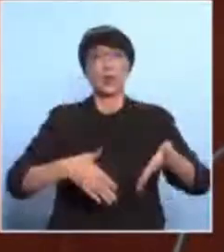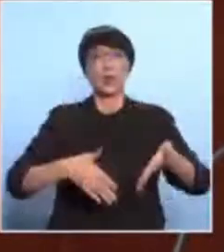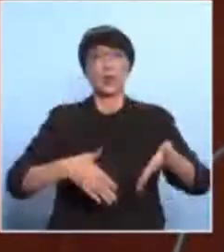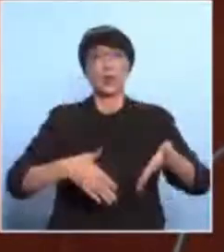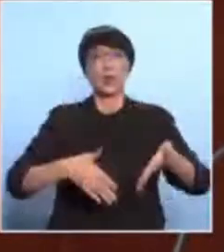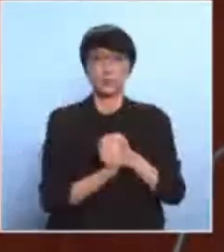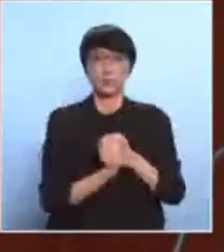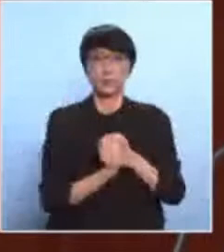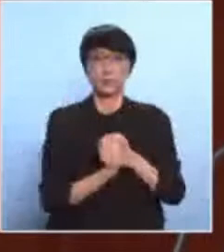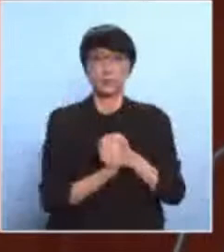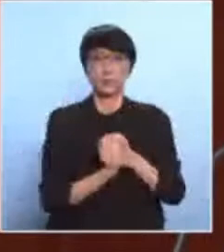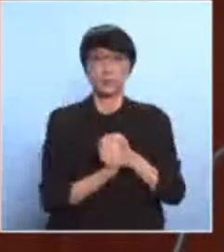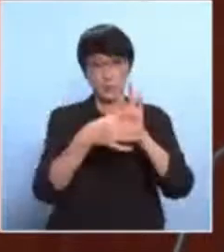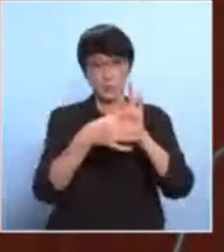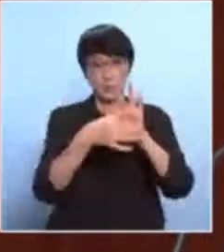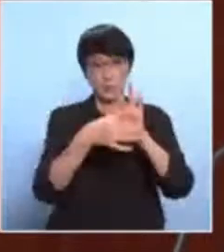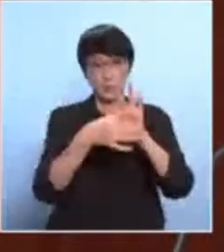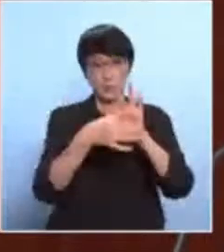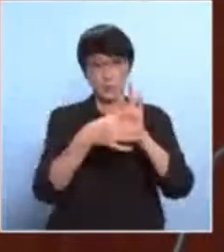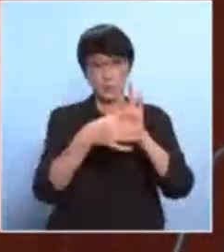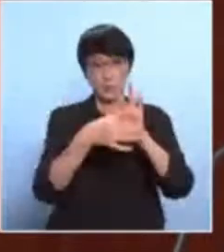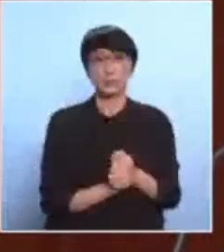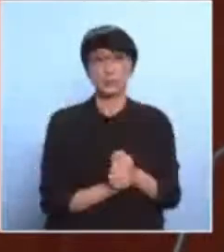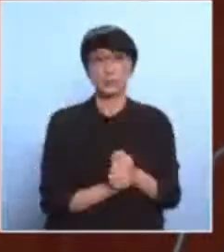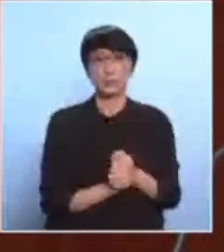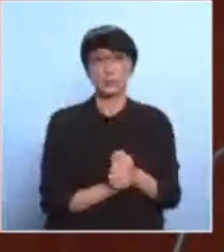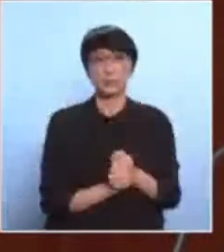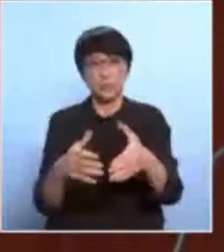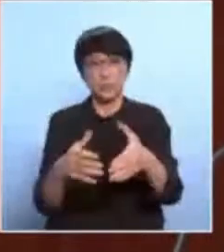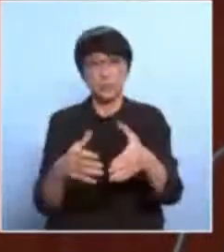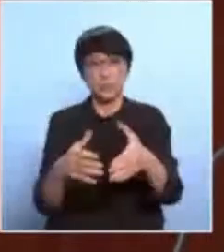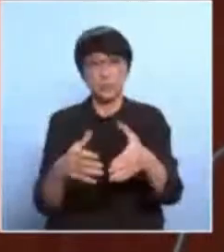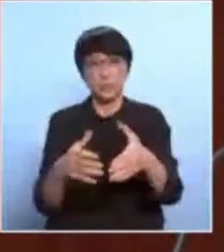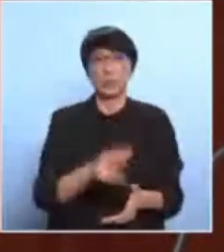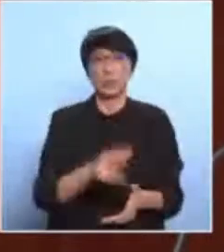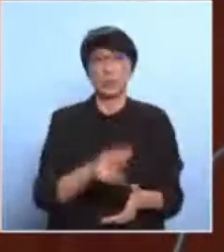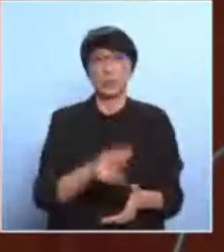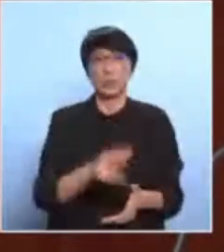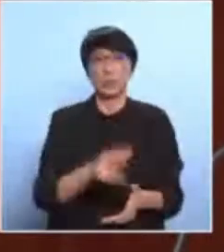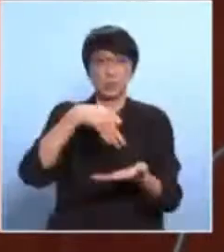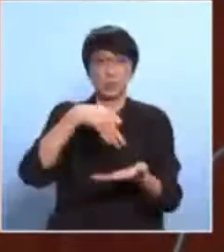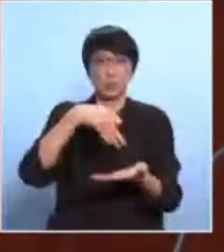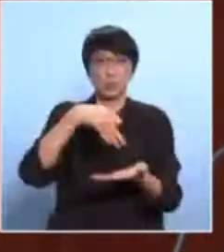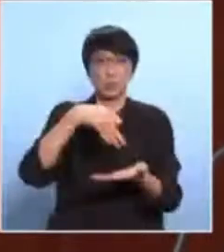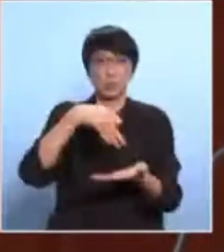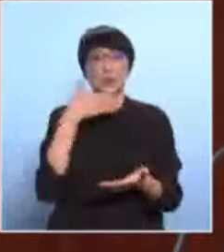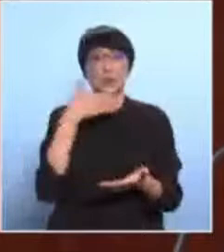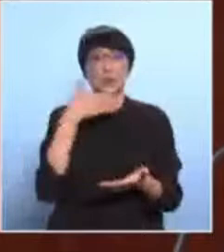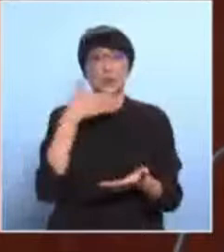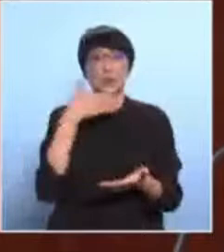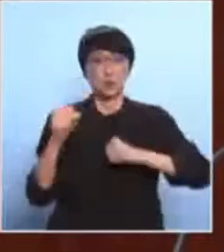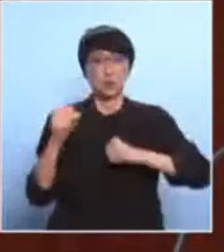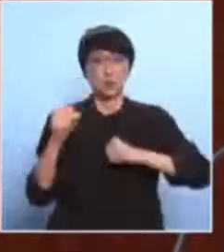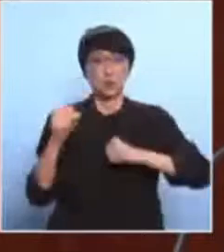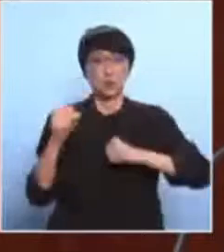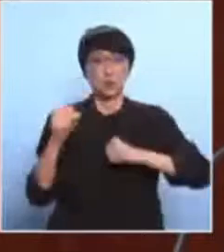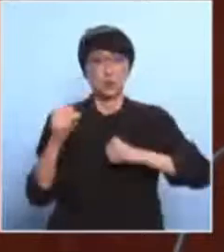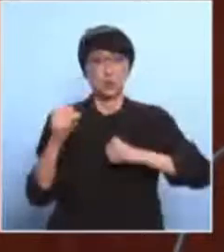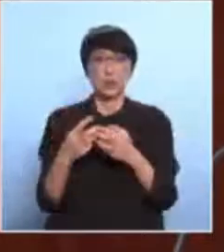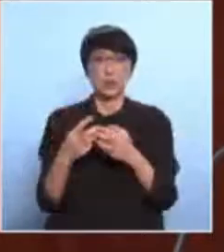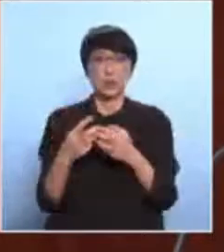Link to engage youth participants of various government youth activities and offer them opportunities